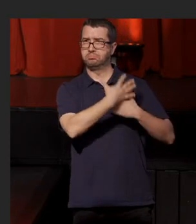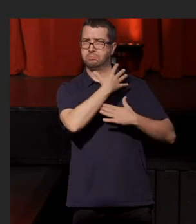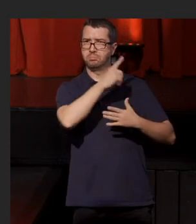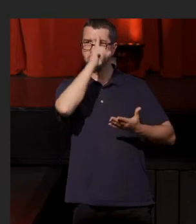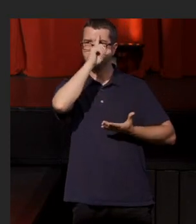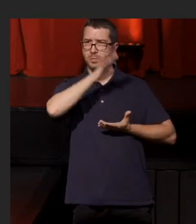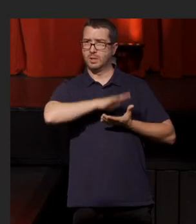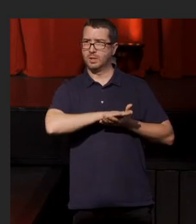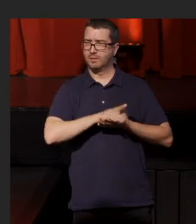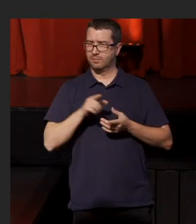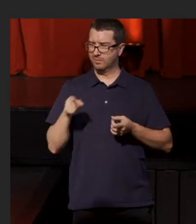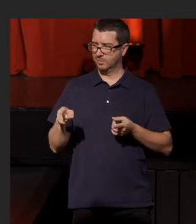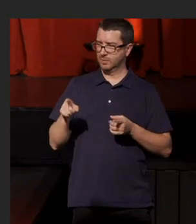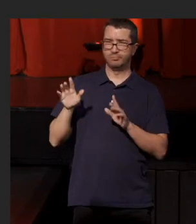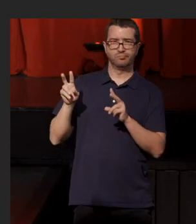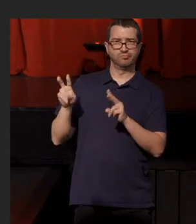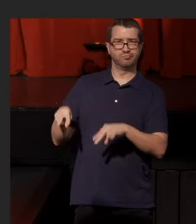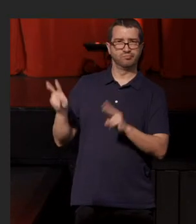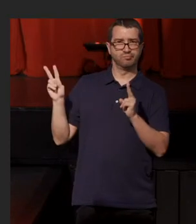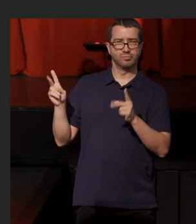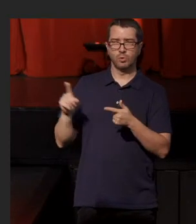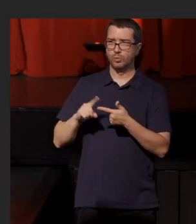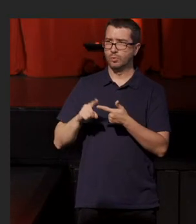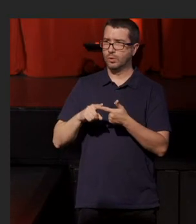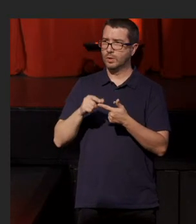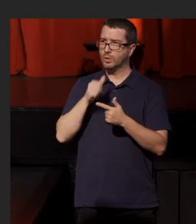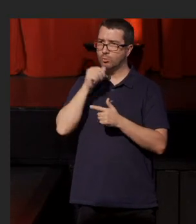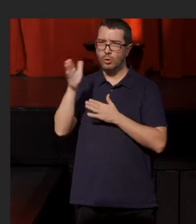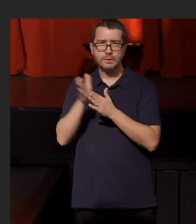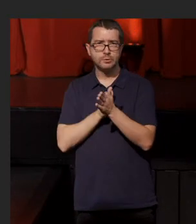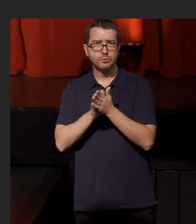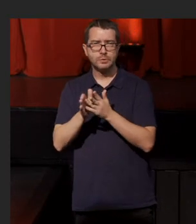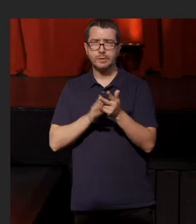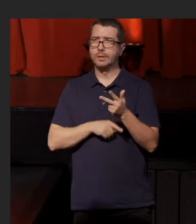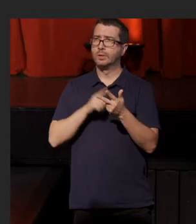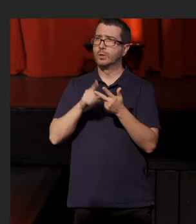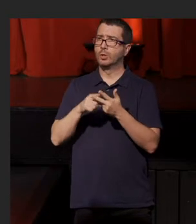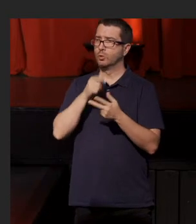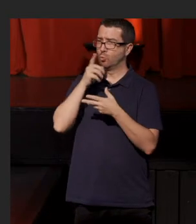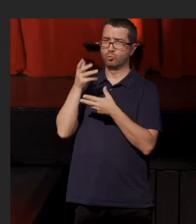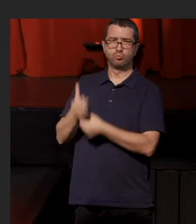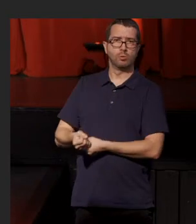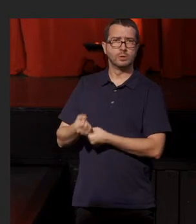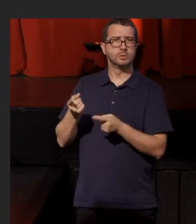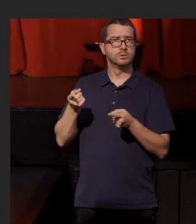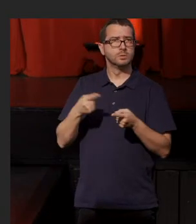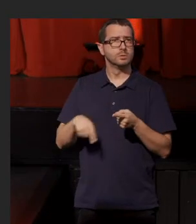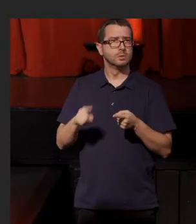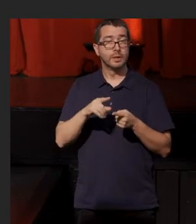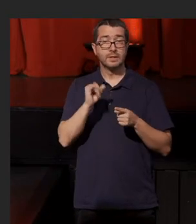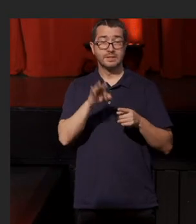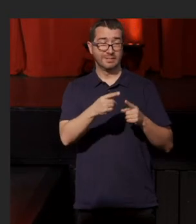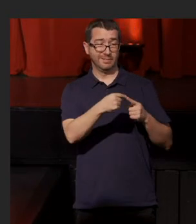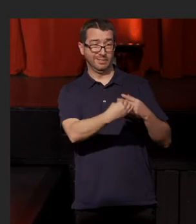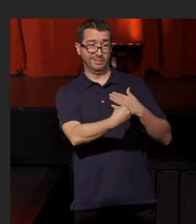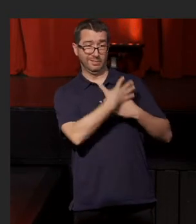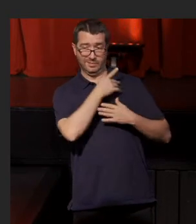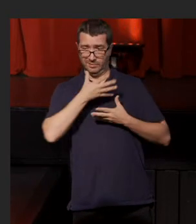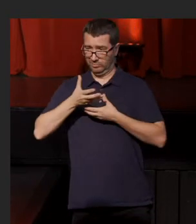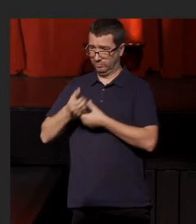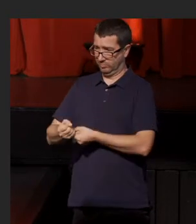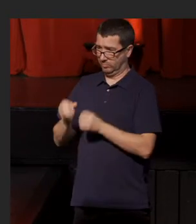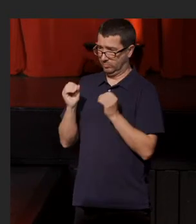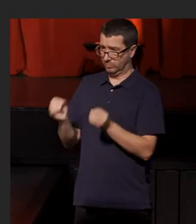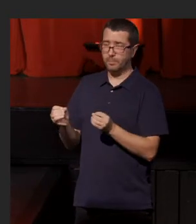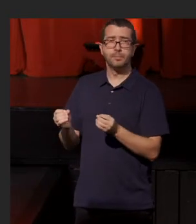less worthy or less important or less interesting or less trustworthy. Because if we're starting to find